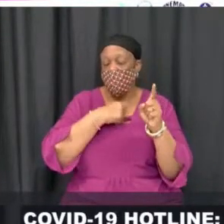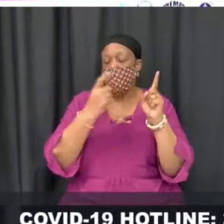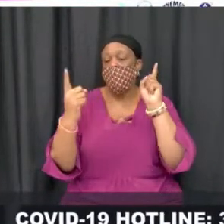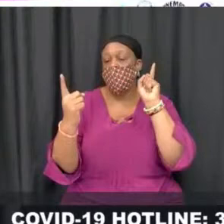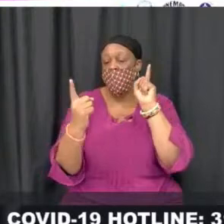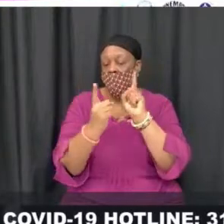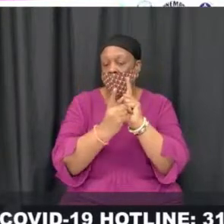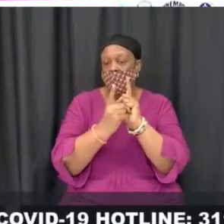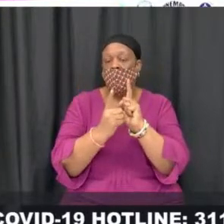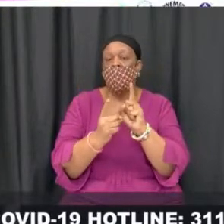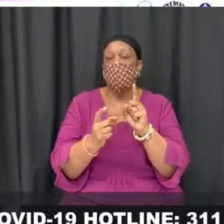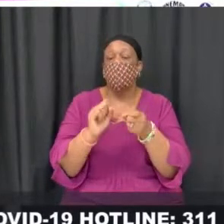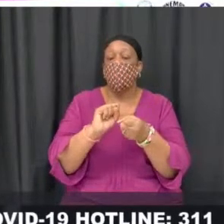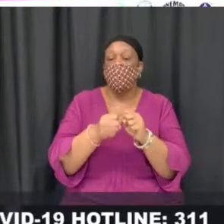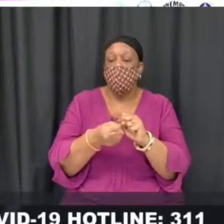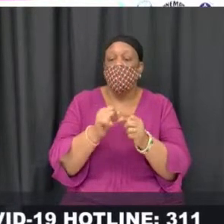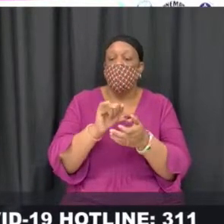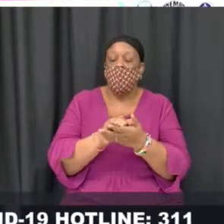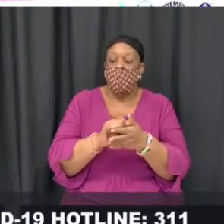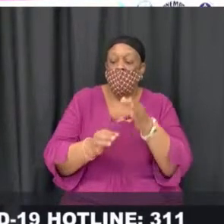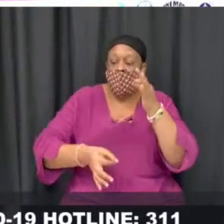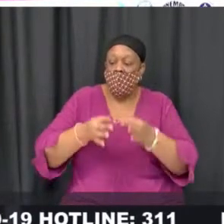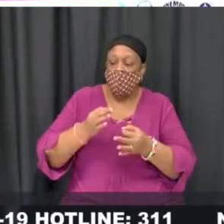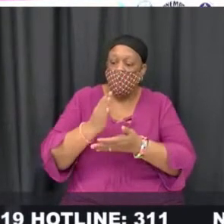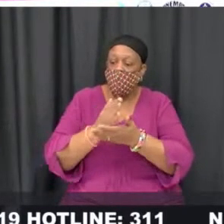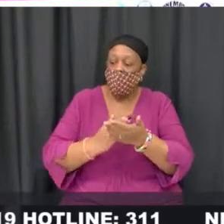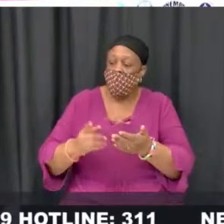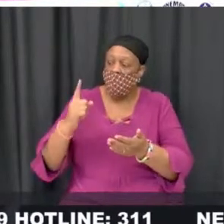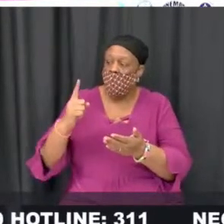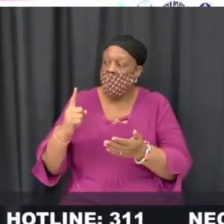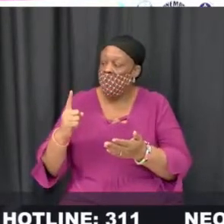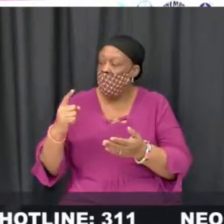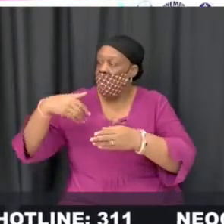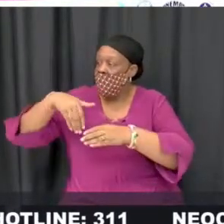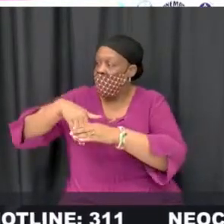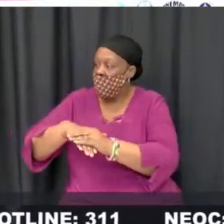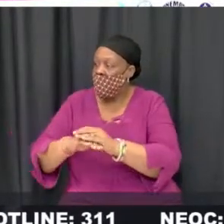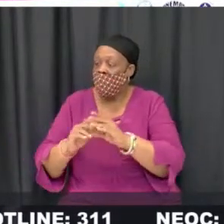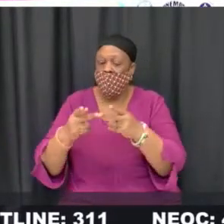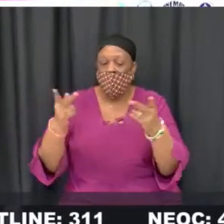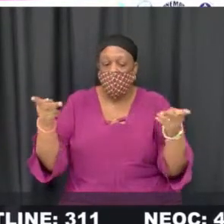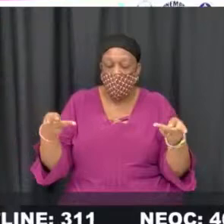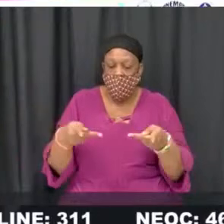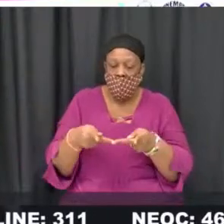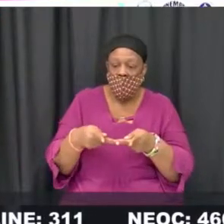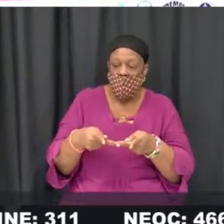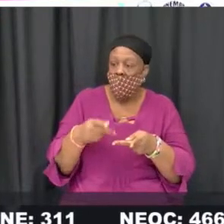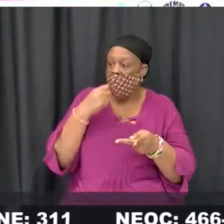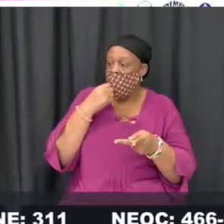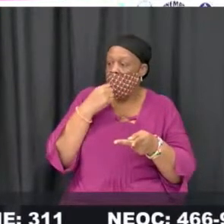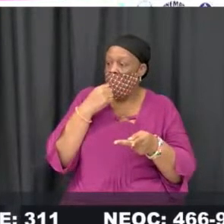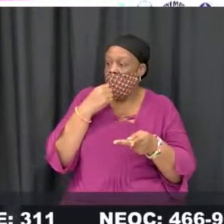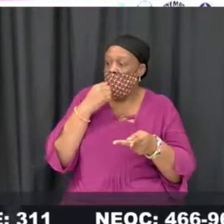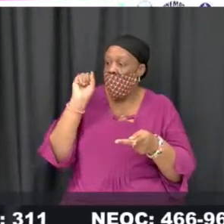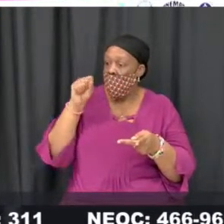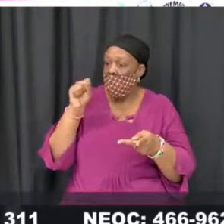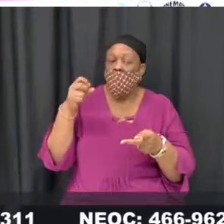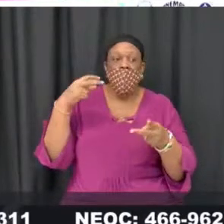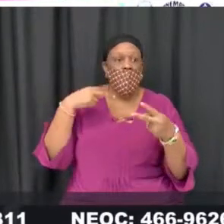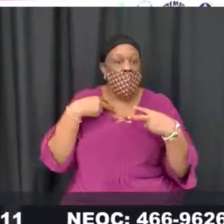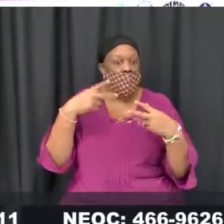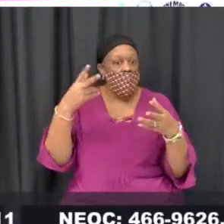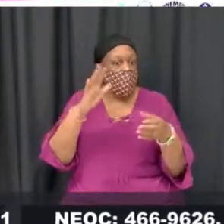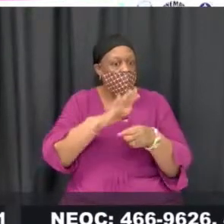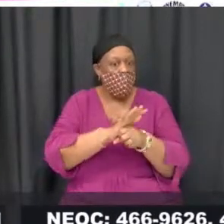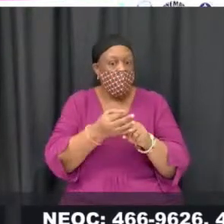we discovered tomorrow afternoon there was a worker there who tested positive, we can